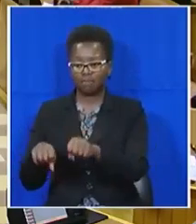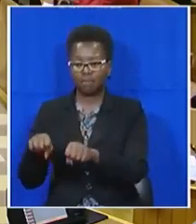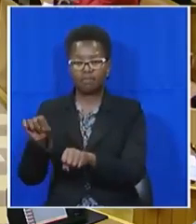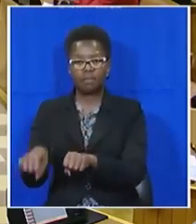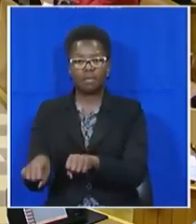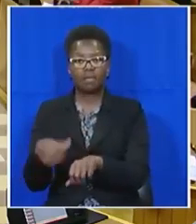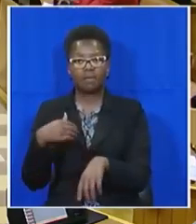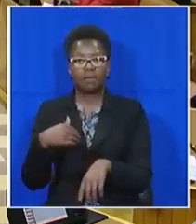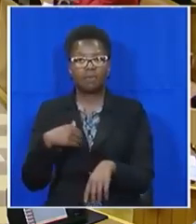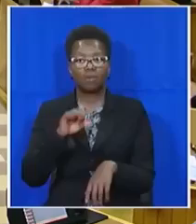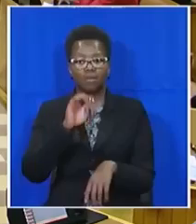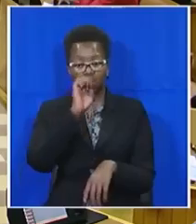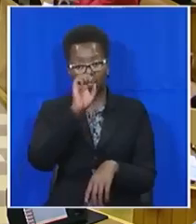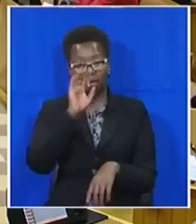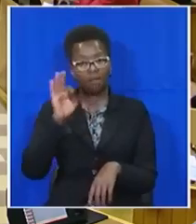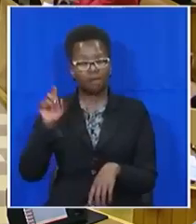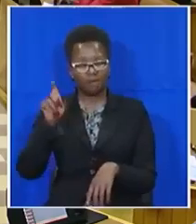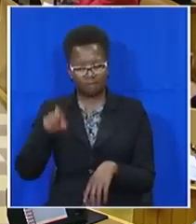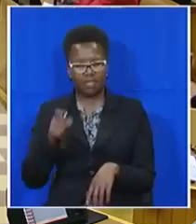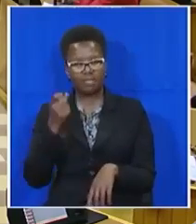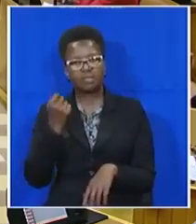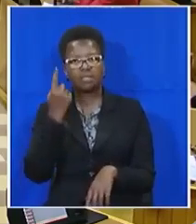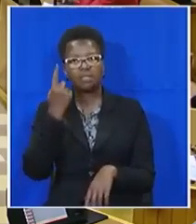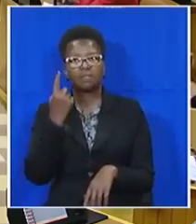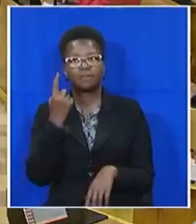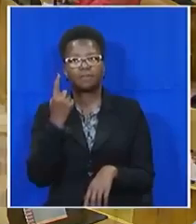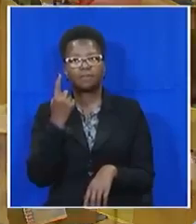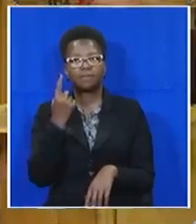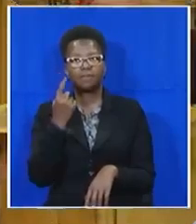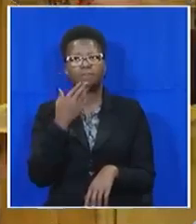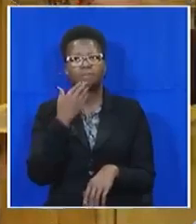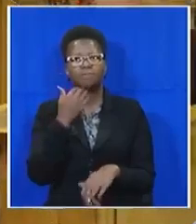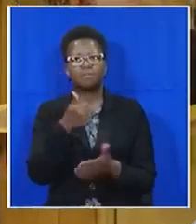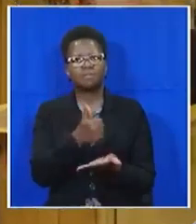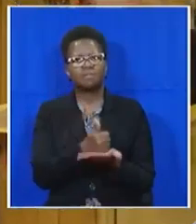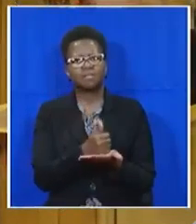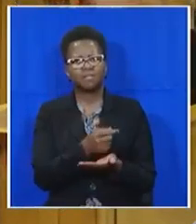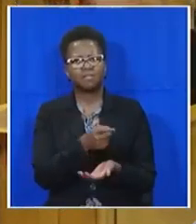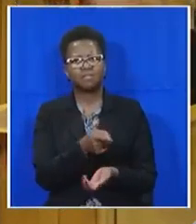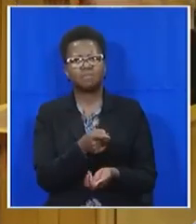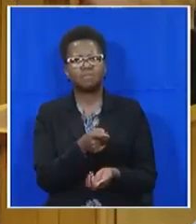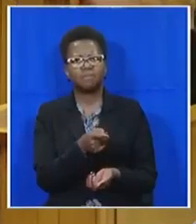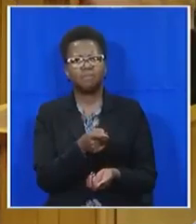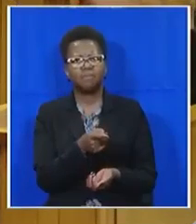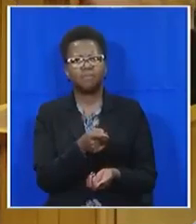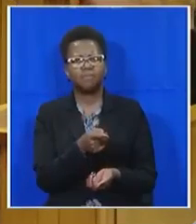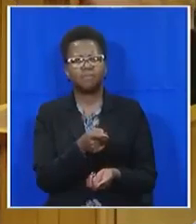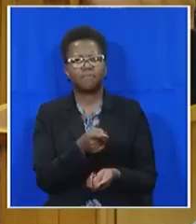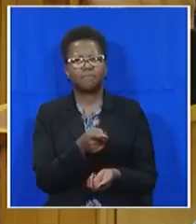vierhoutjie. Please take your seat. Honorable Groenewald, please take your seat. Yes, Honorable Member. Arise on point of order. Yes.